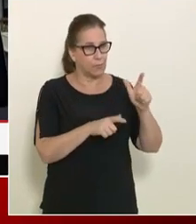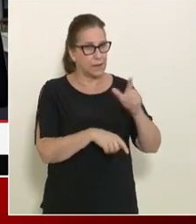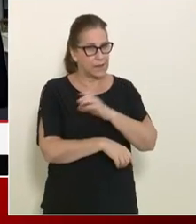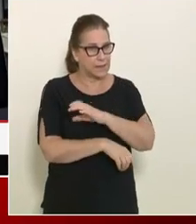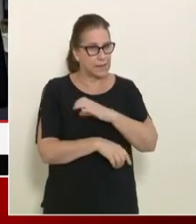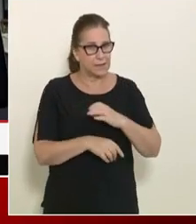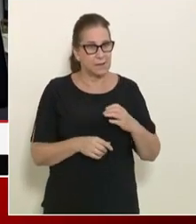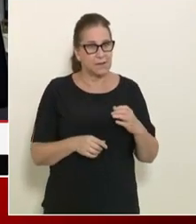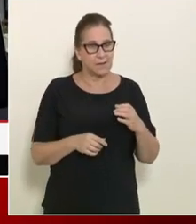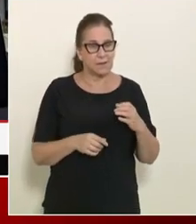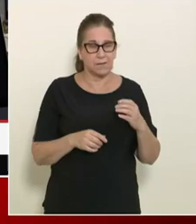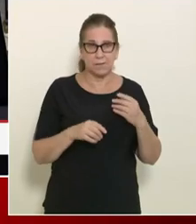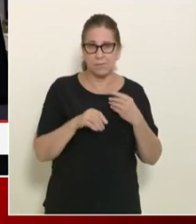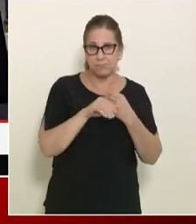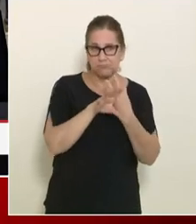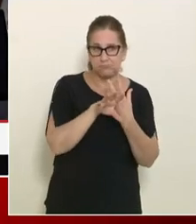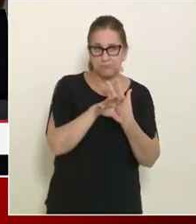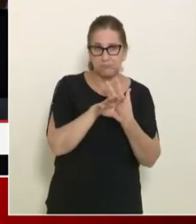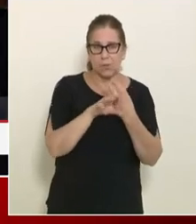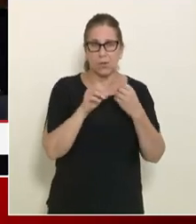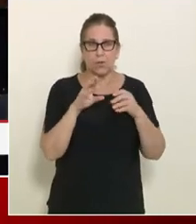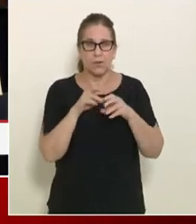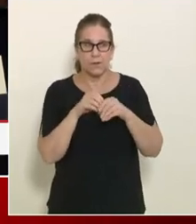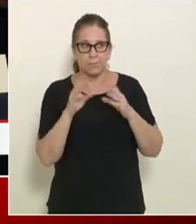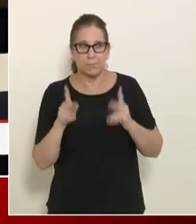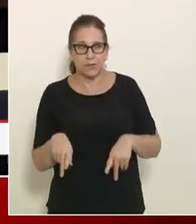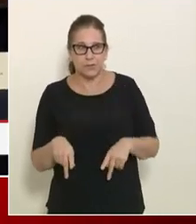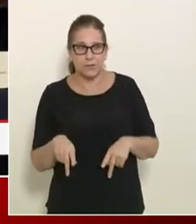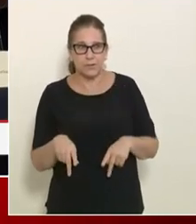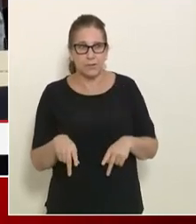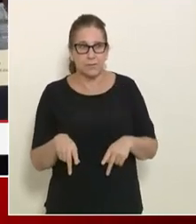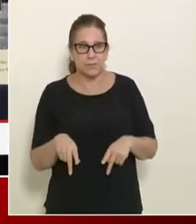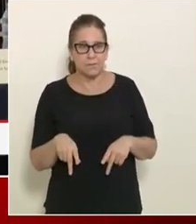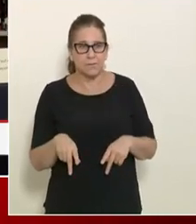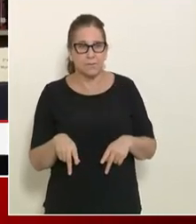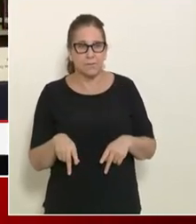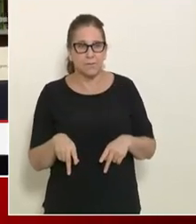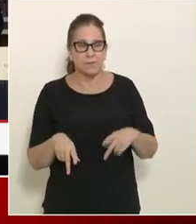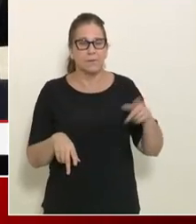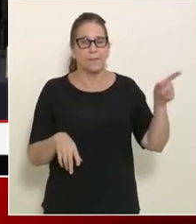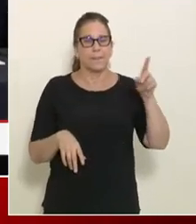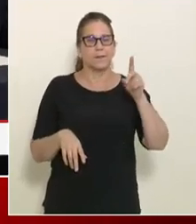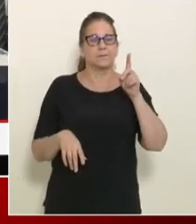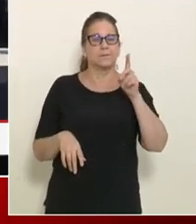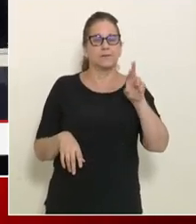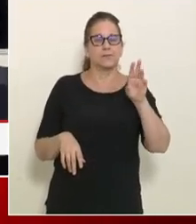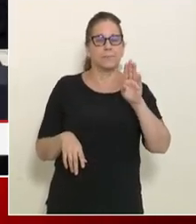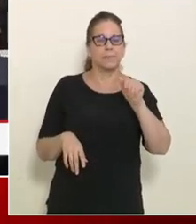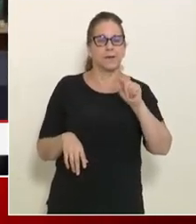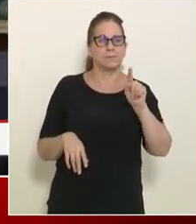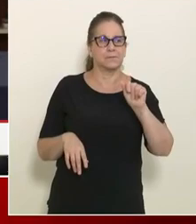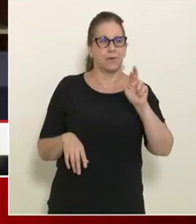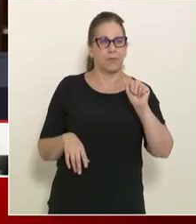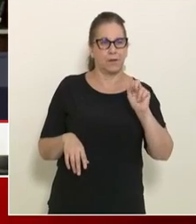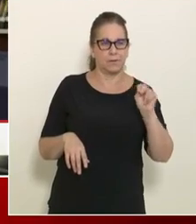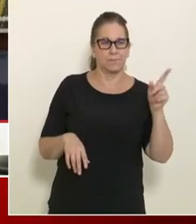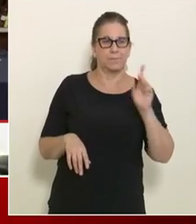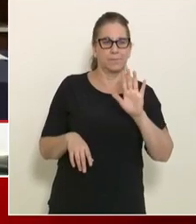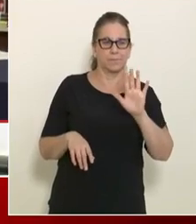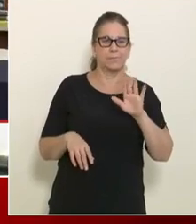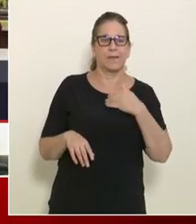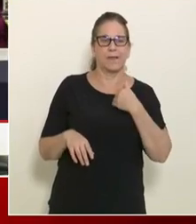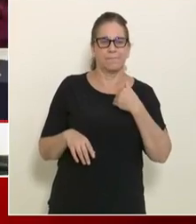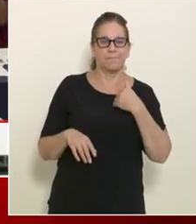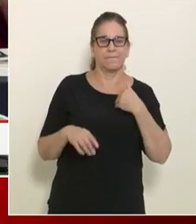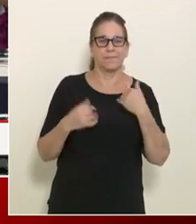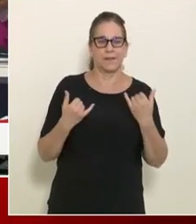that question. We know, as you know, through the amazing support we have